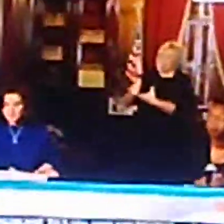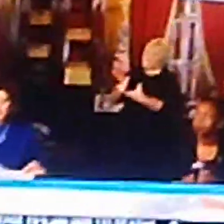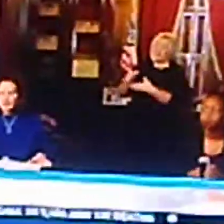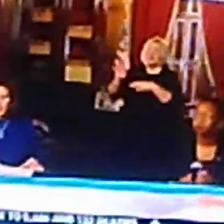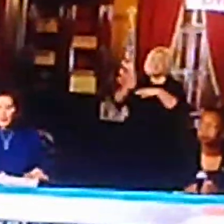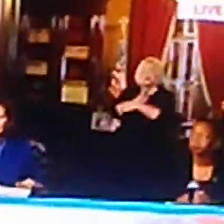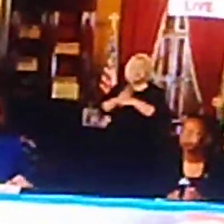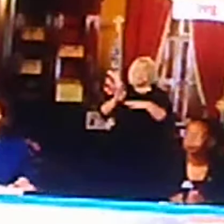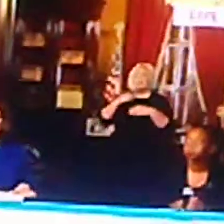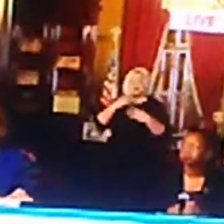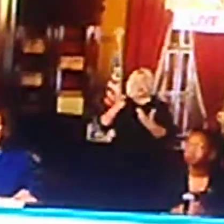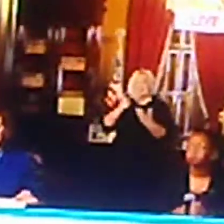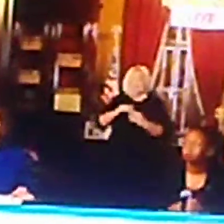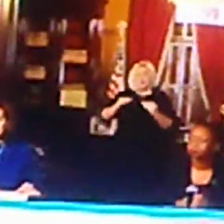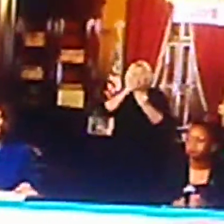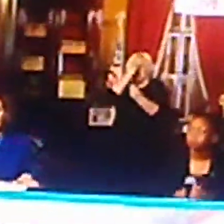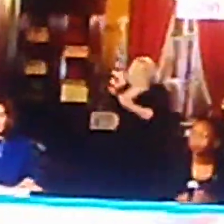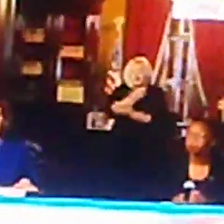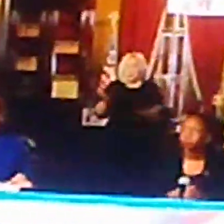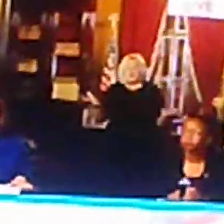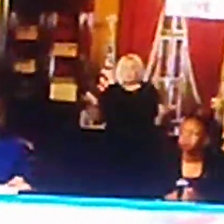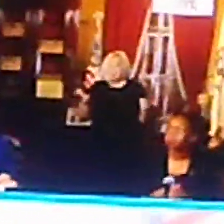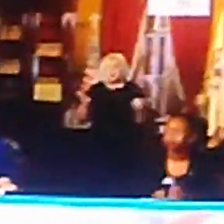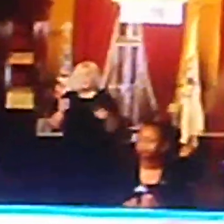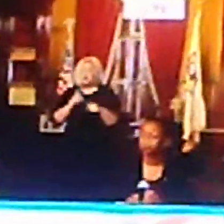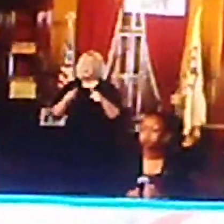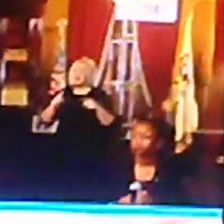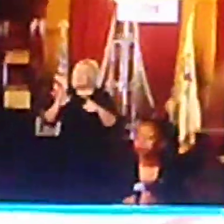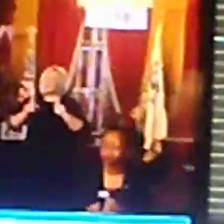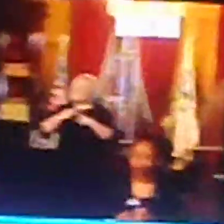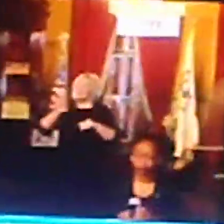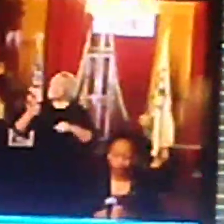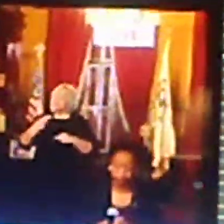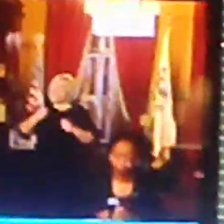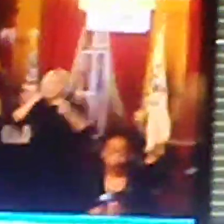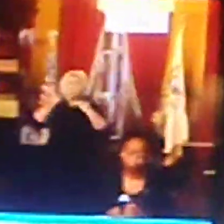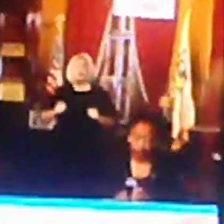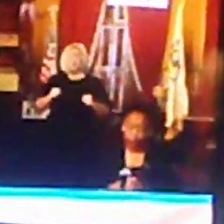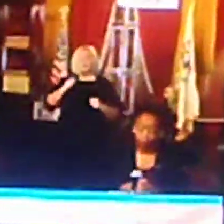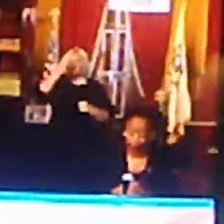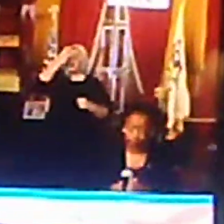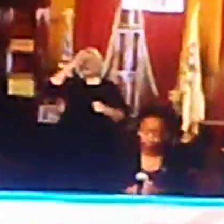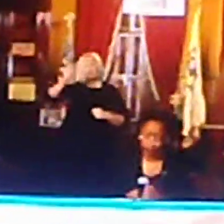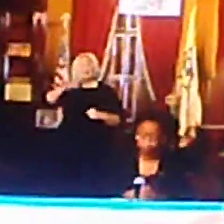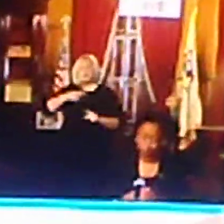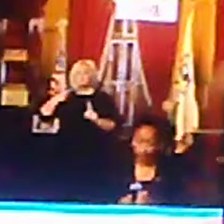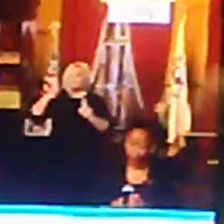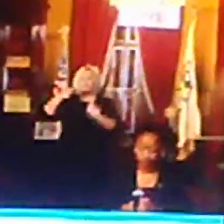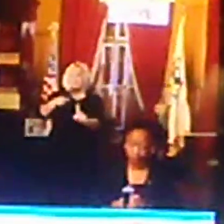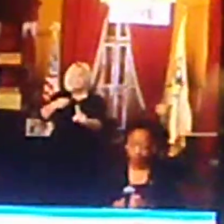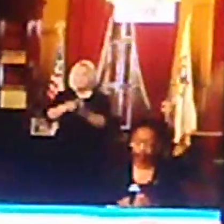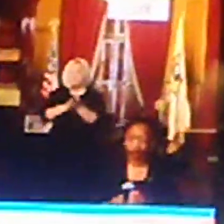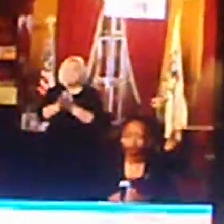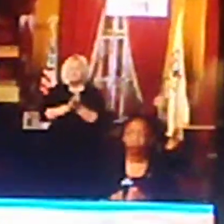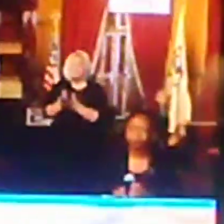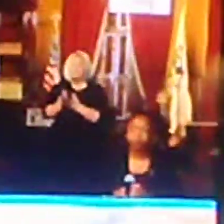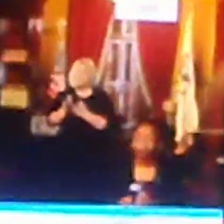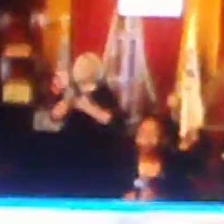information. But Michiganders are strong, smart, and determined people. We've always looked to one